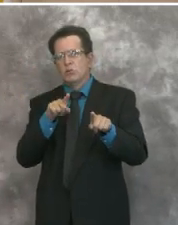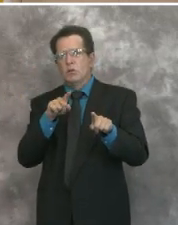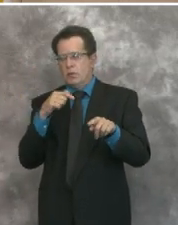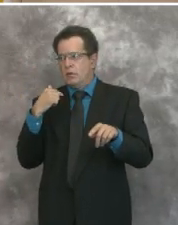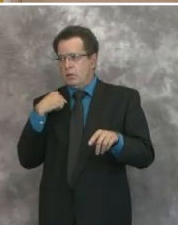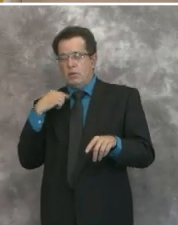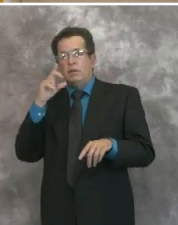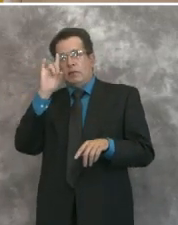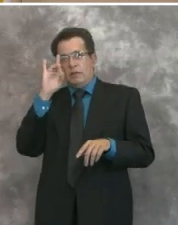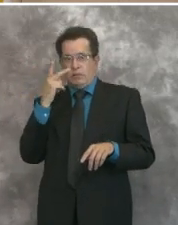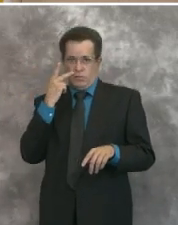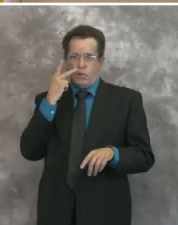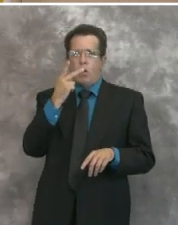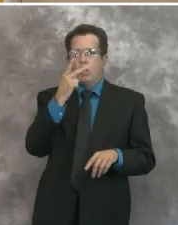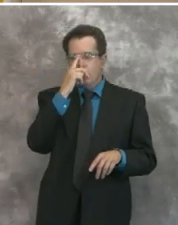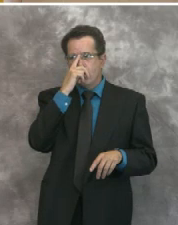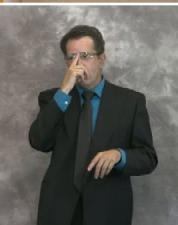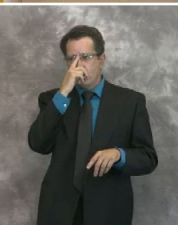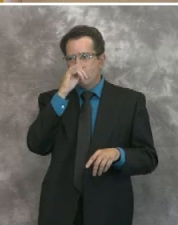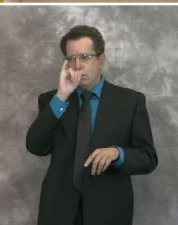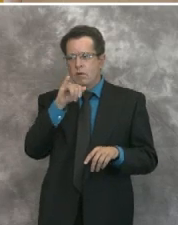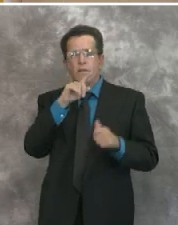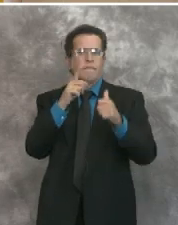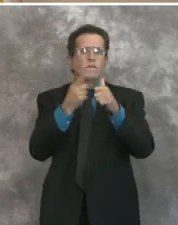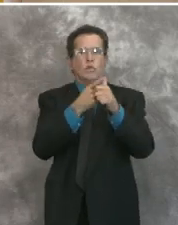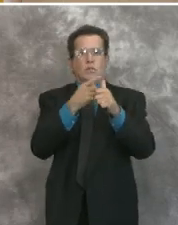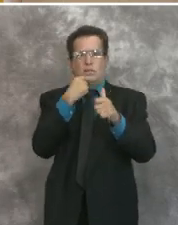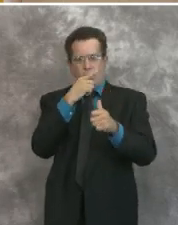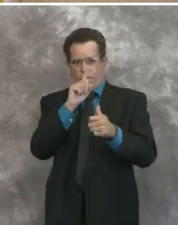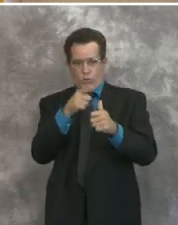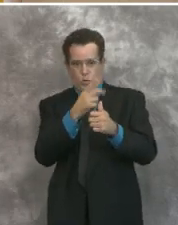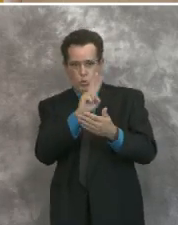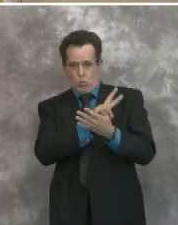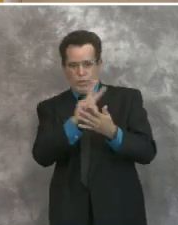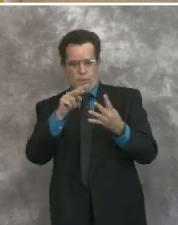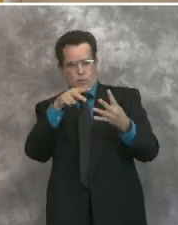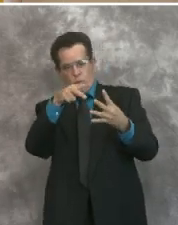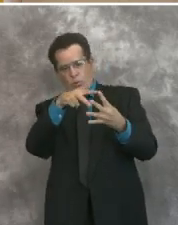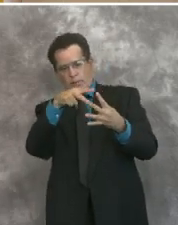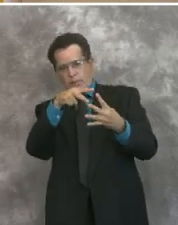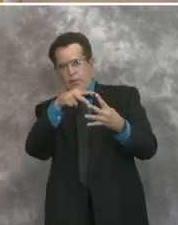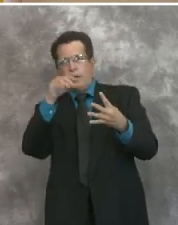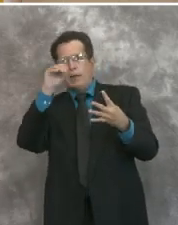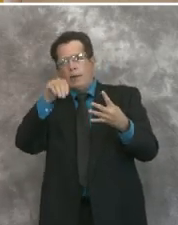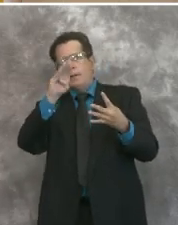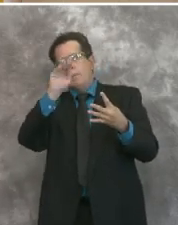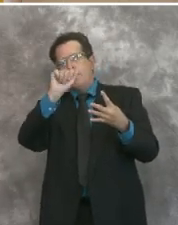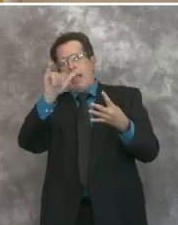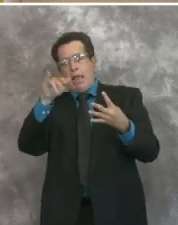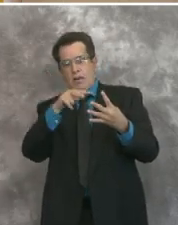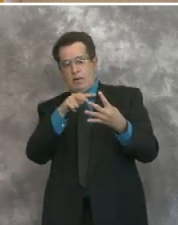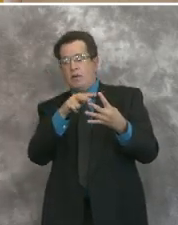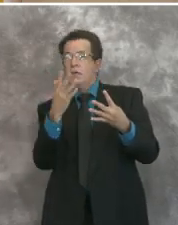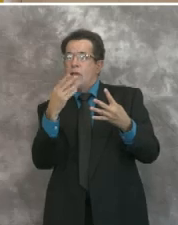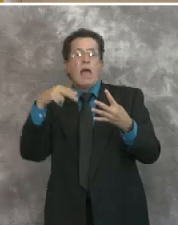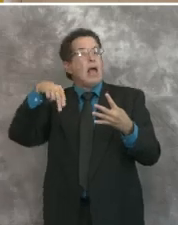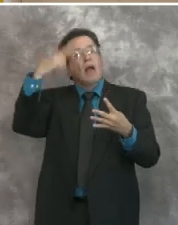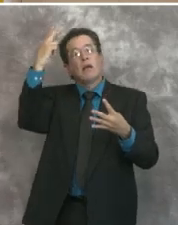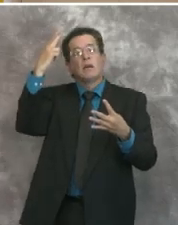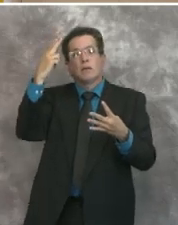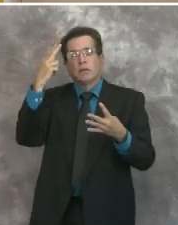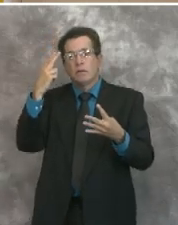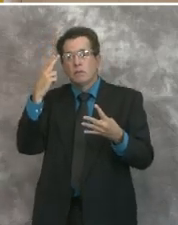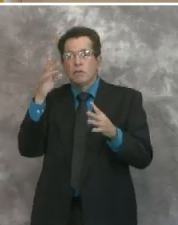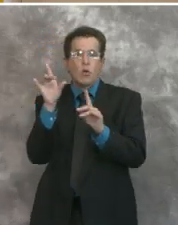saw a statement that the first 2 weeks of May have the highest number of COVID-19 cases in